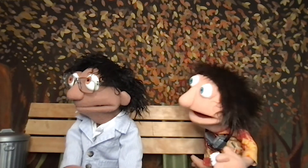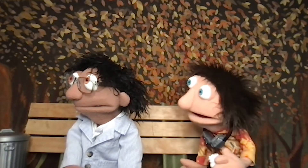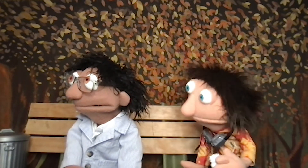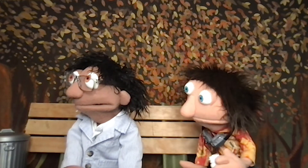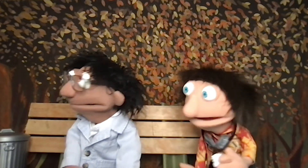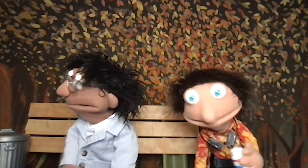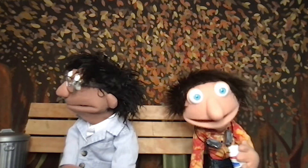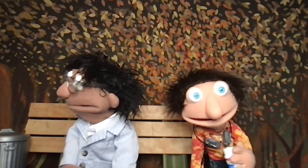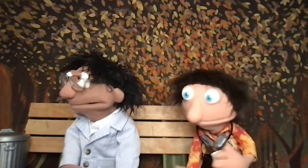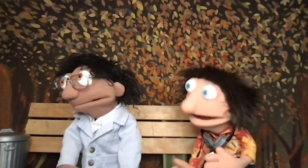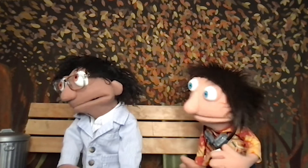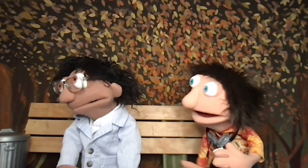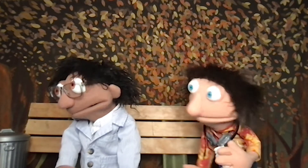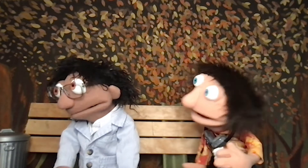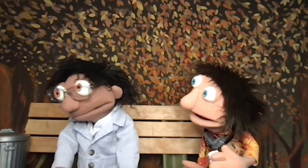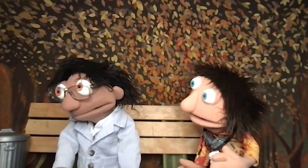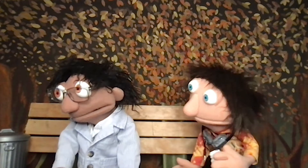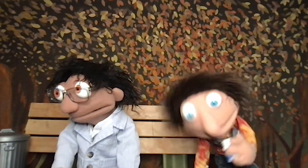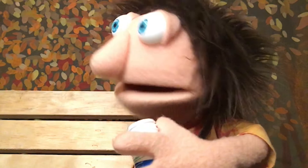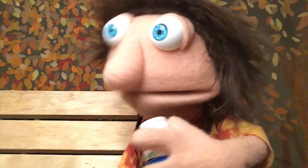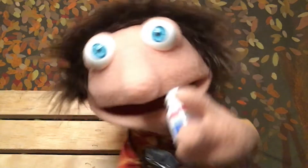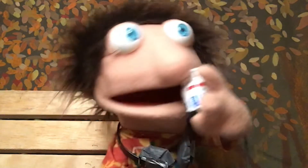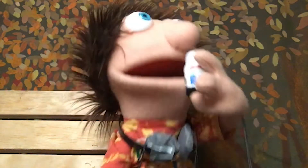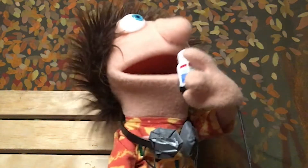listen. All I need is my skill.